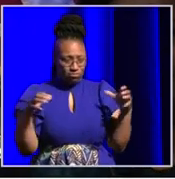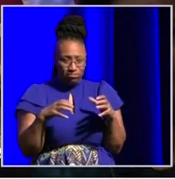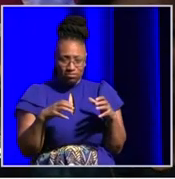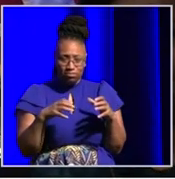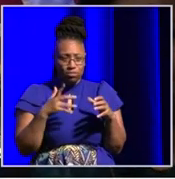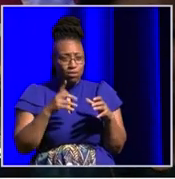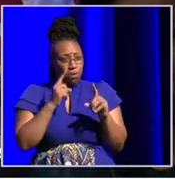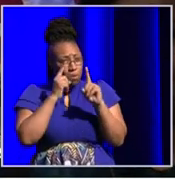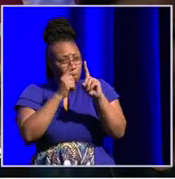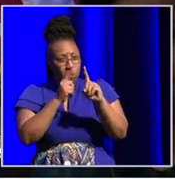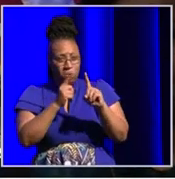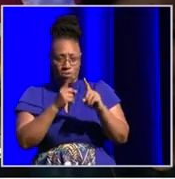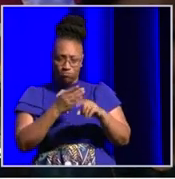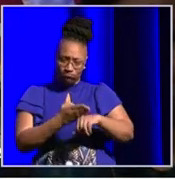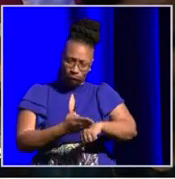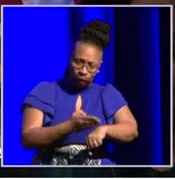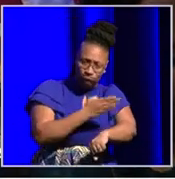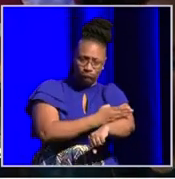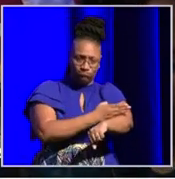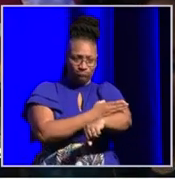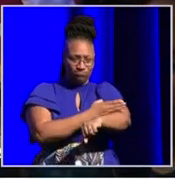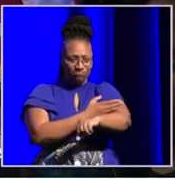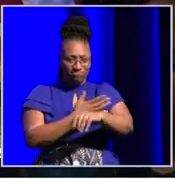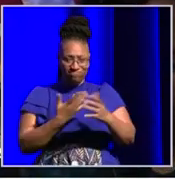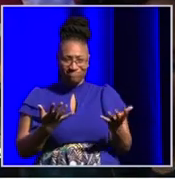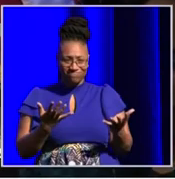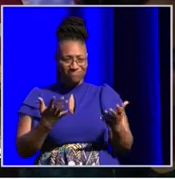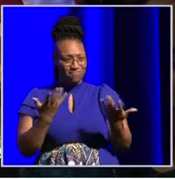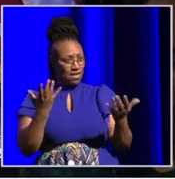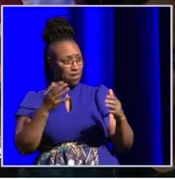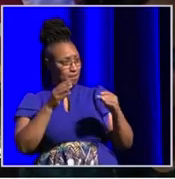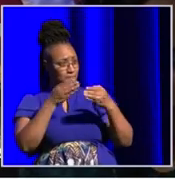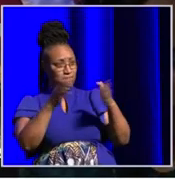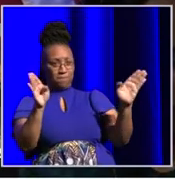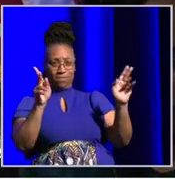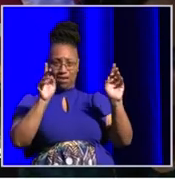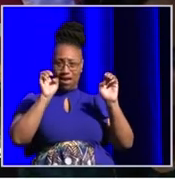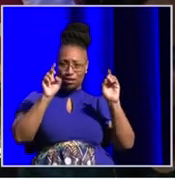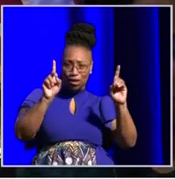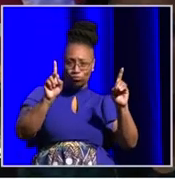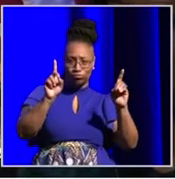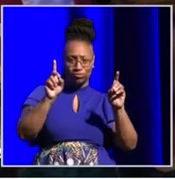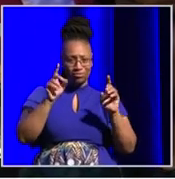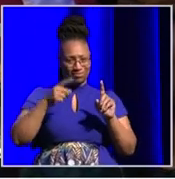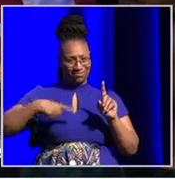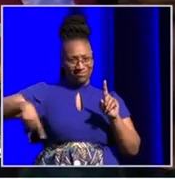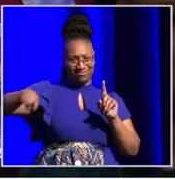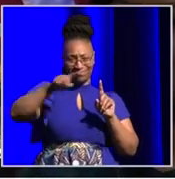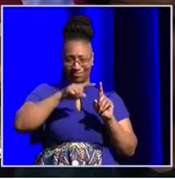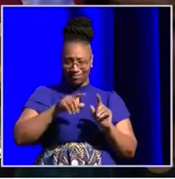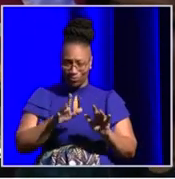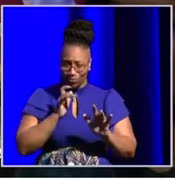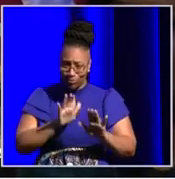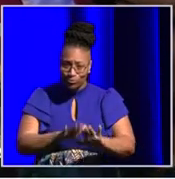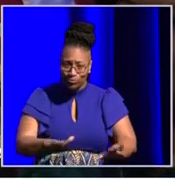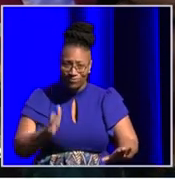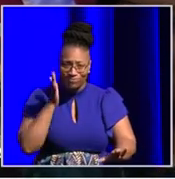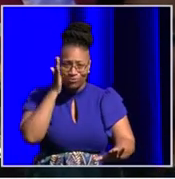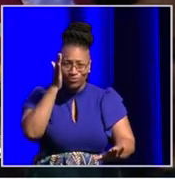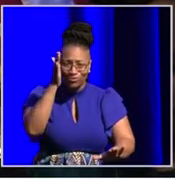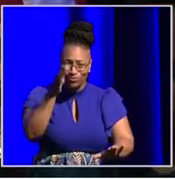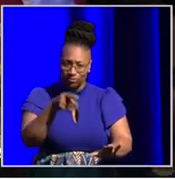with intentional investments in our youth, our adult learners, educators, and our